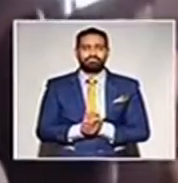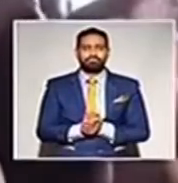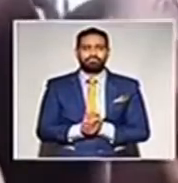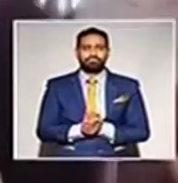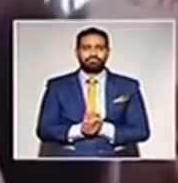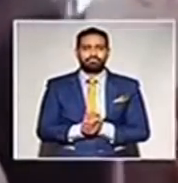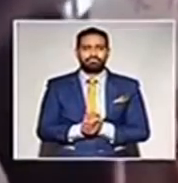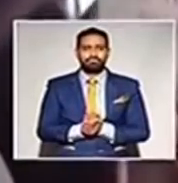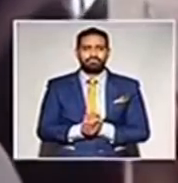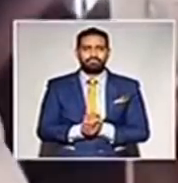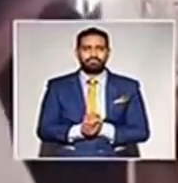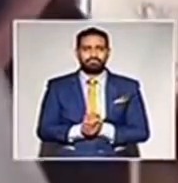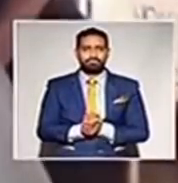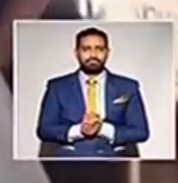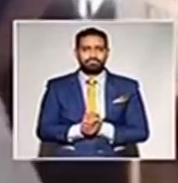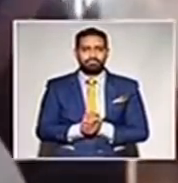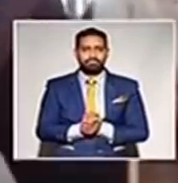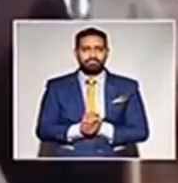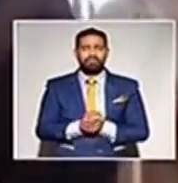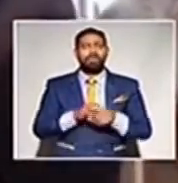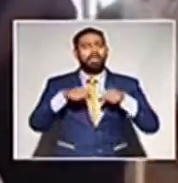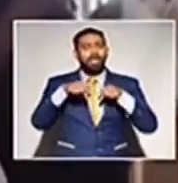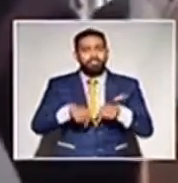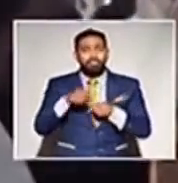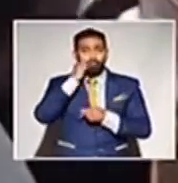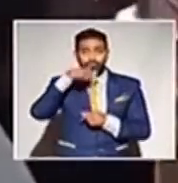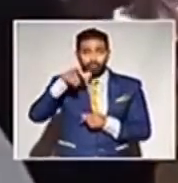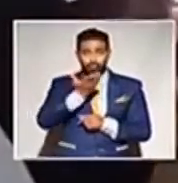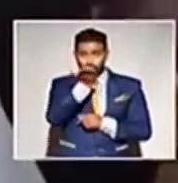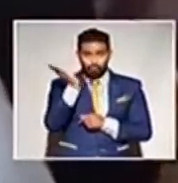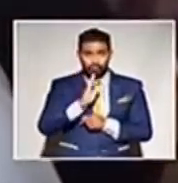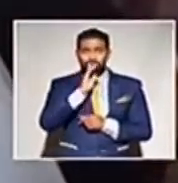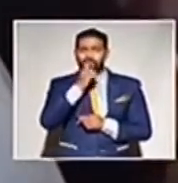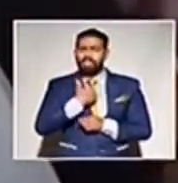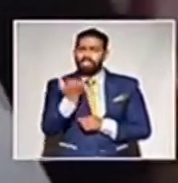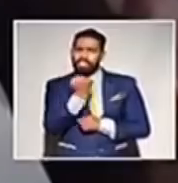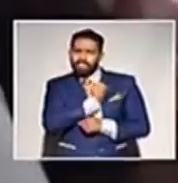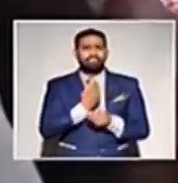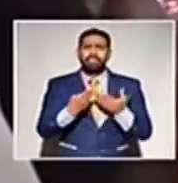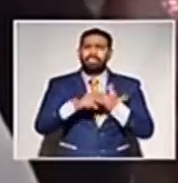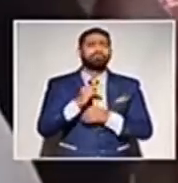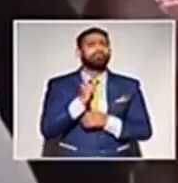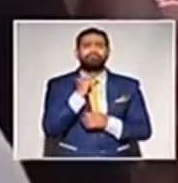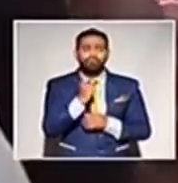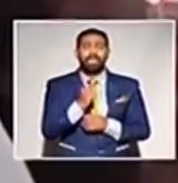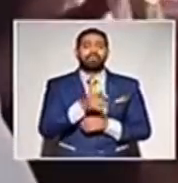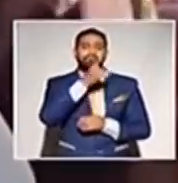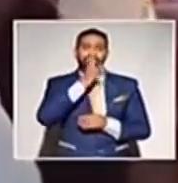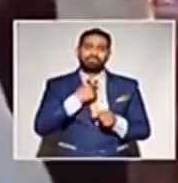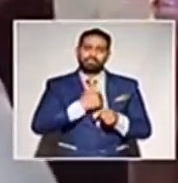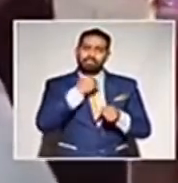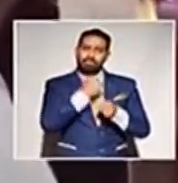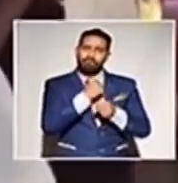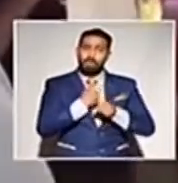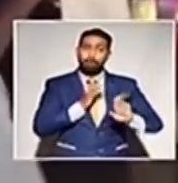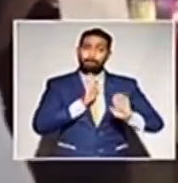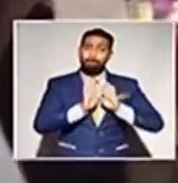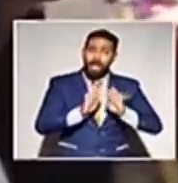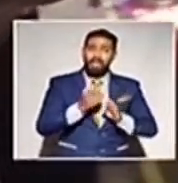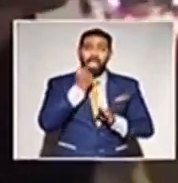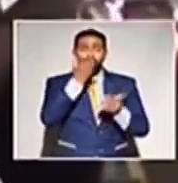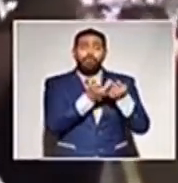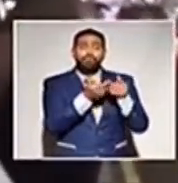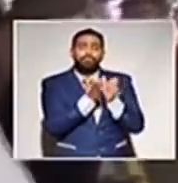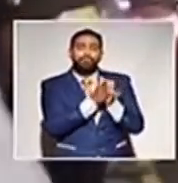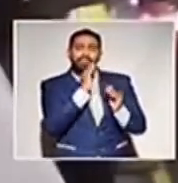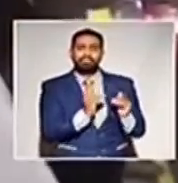The reason people of Sri Lanka are undergoing a huge pressure is because the relevant parties were concerned of their own well-being over that of the people.